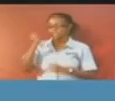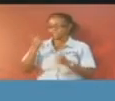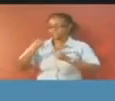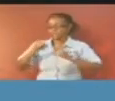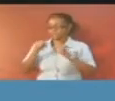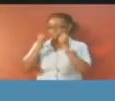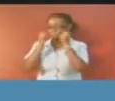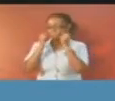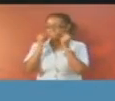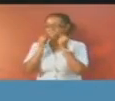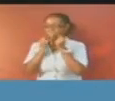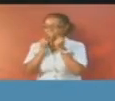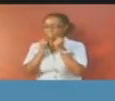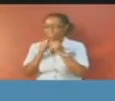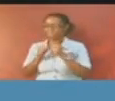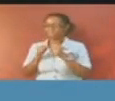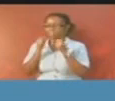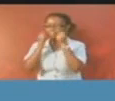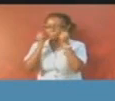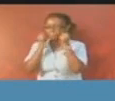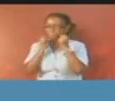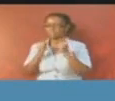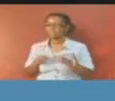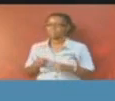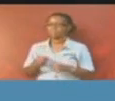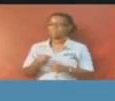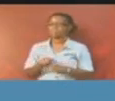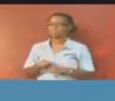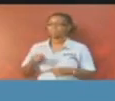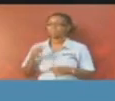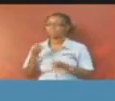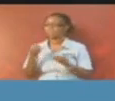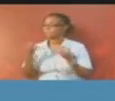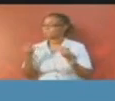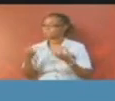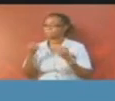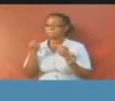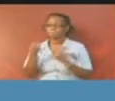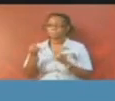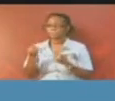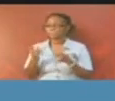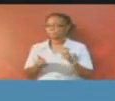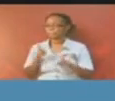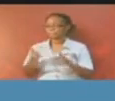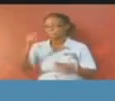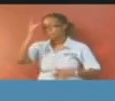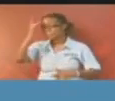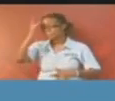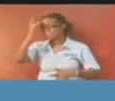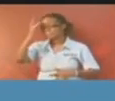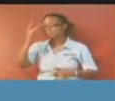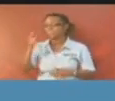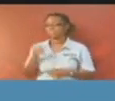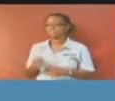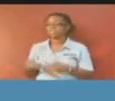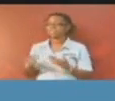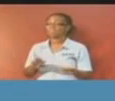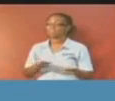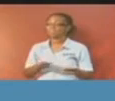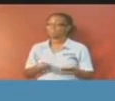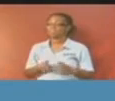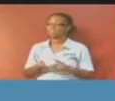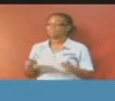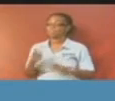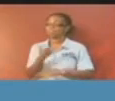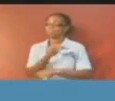are 300 million people in the 20th century, and 500 million people in the last 100 years would have had it. And with the introduction of the vaccine, the